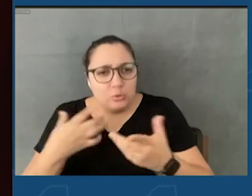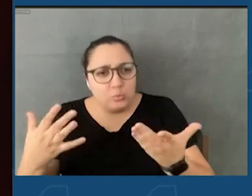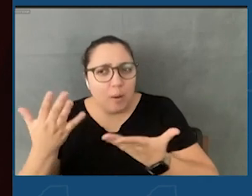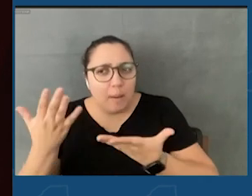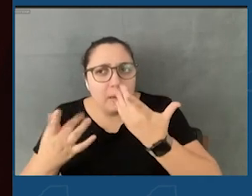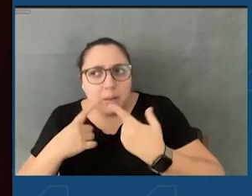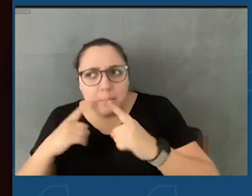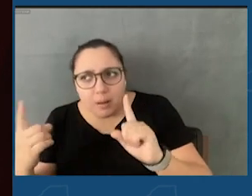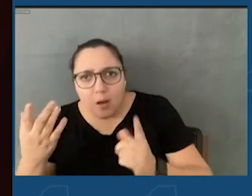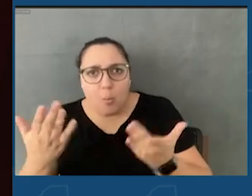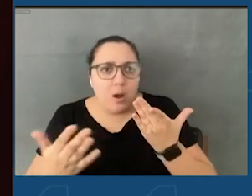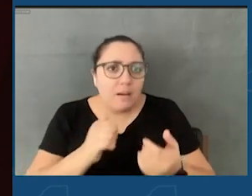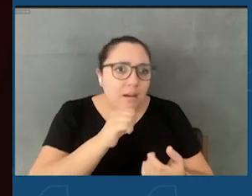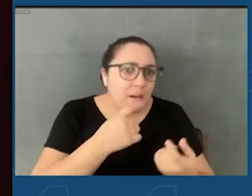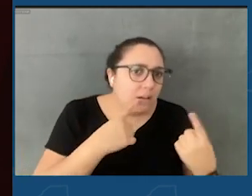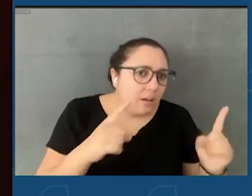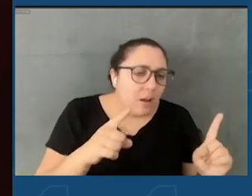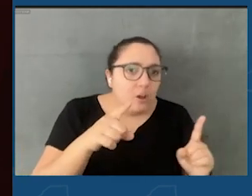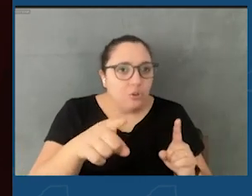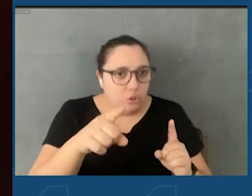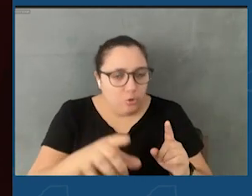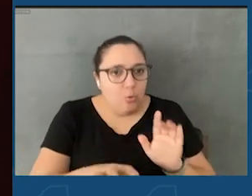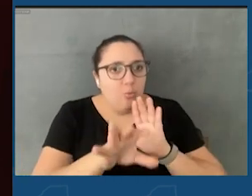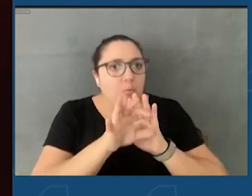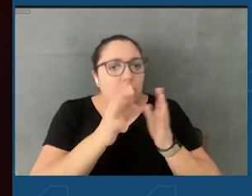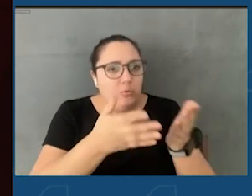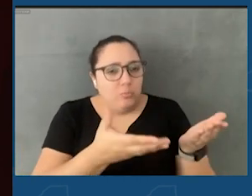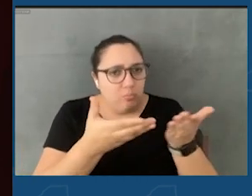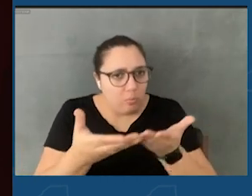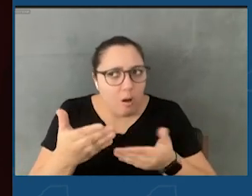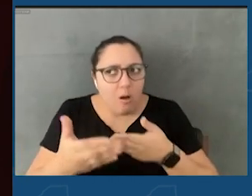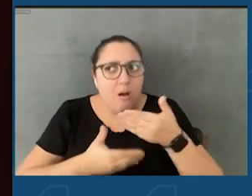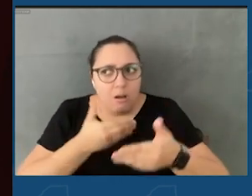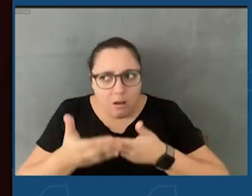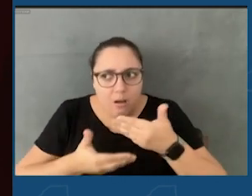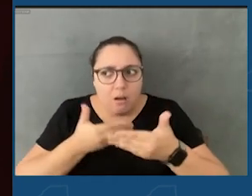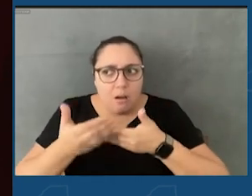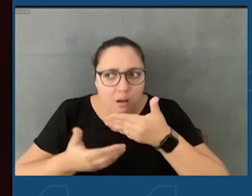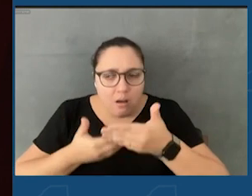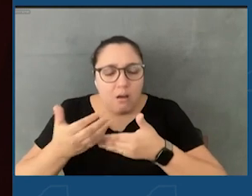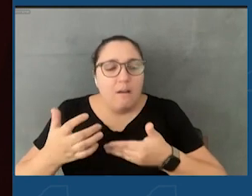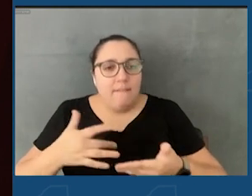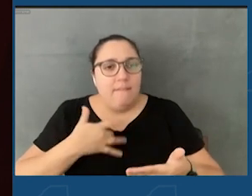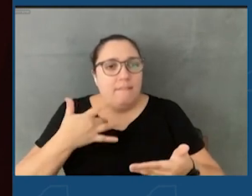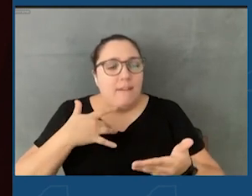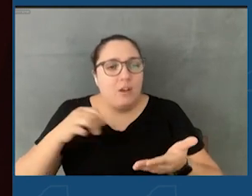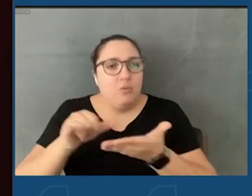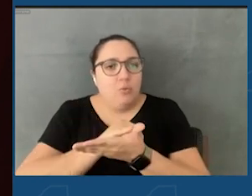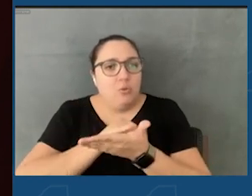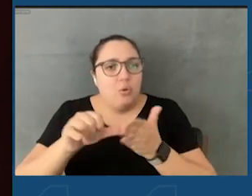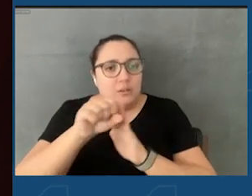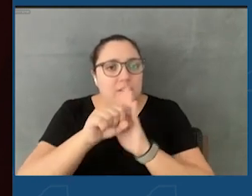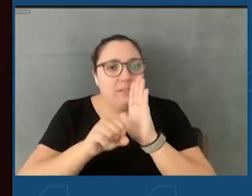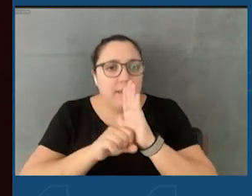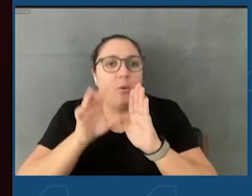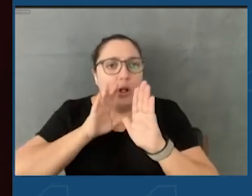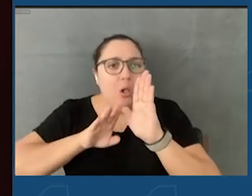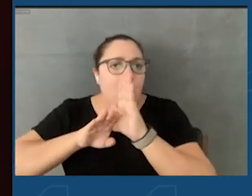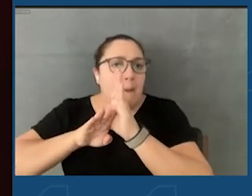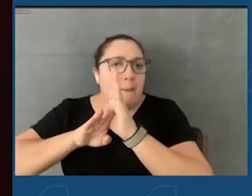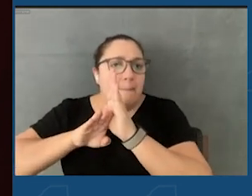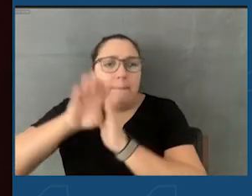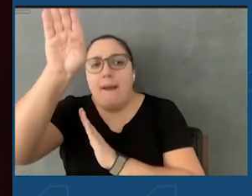that and you have created this initiative that I think will help to place New York State on a trajectory to grow for